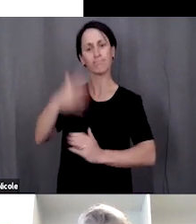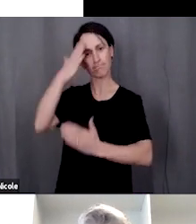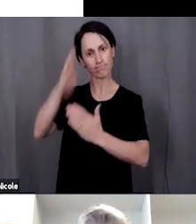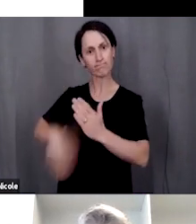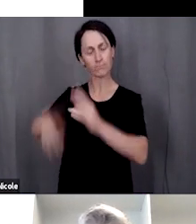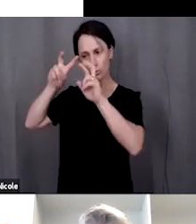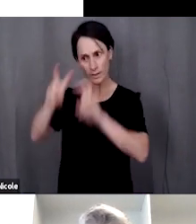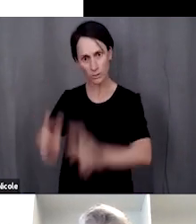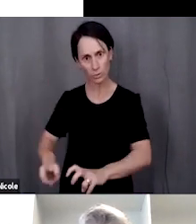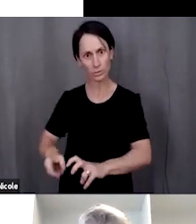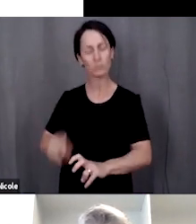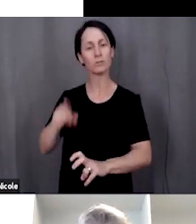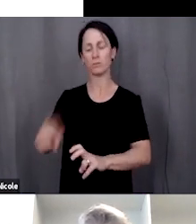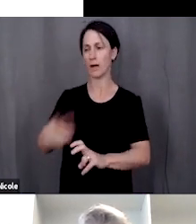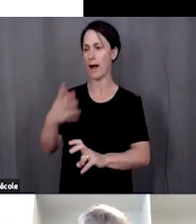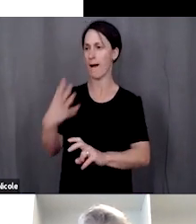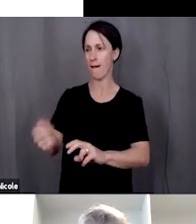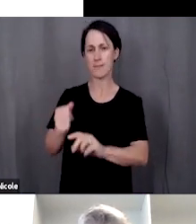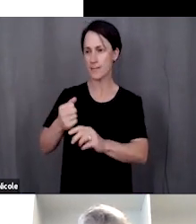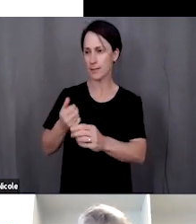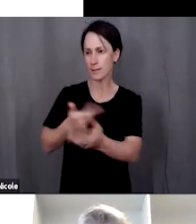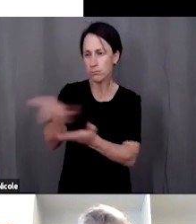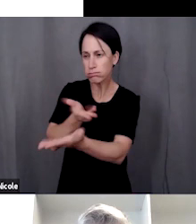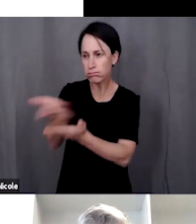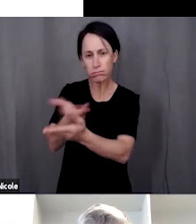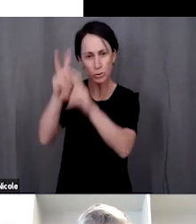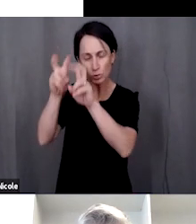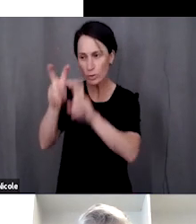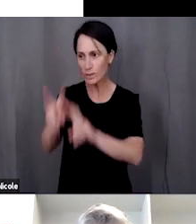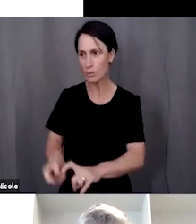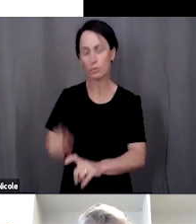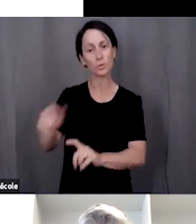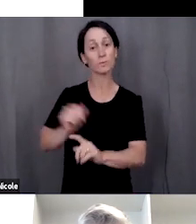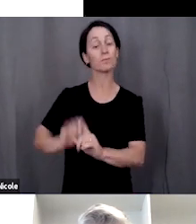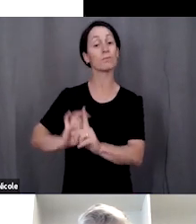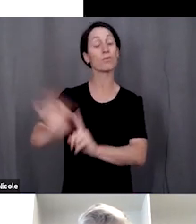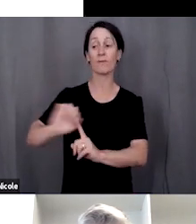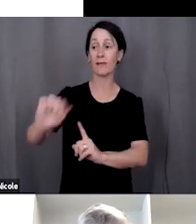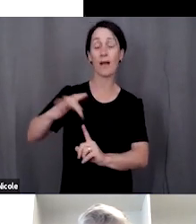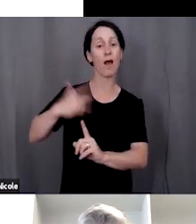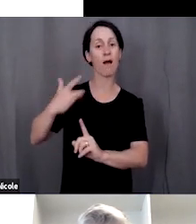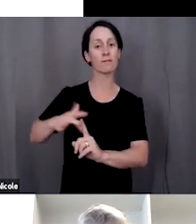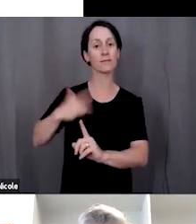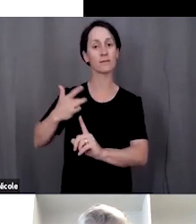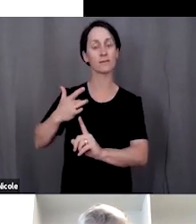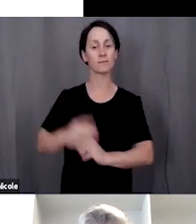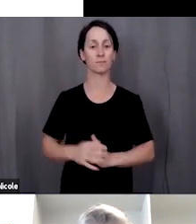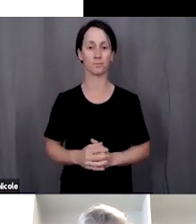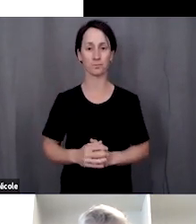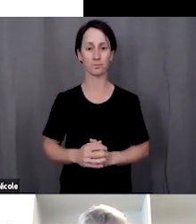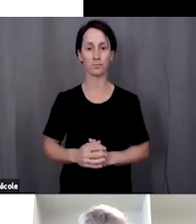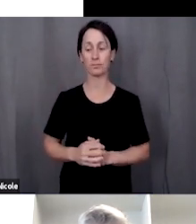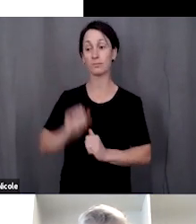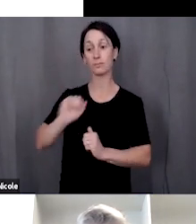participative research, which is aimed at improving the health and lives of people with mental health challenges. Her research